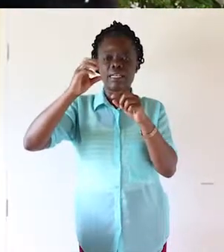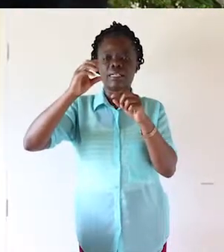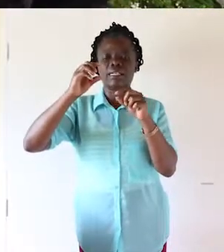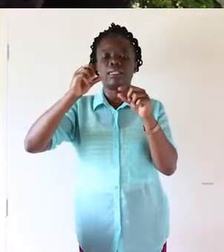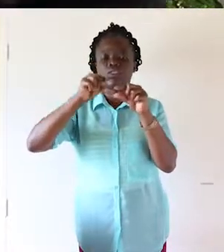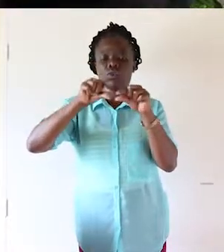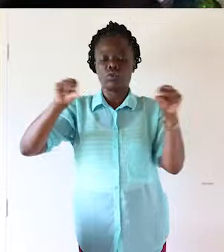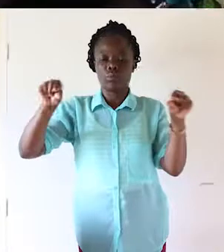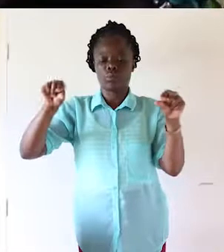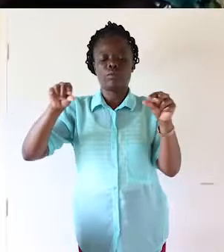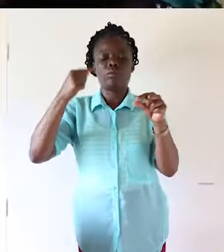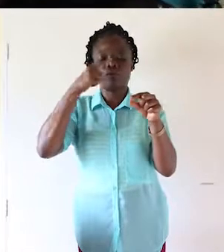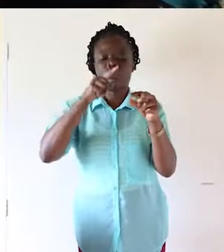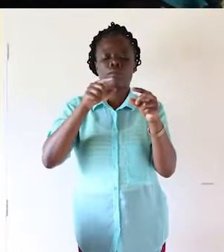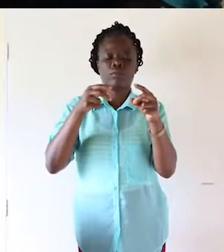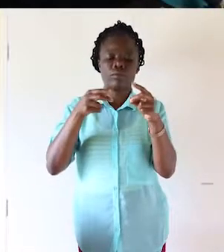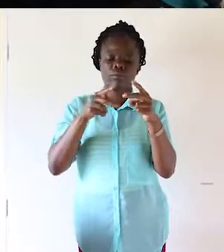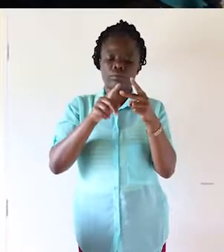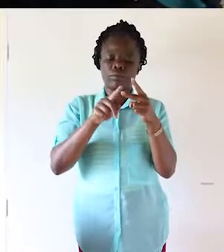curtain,